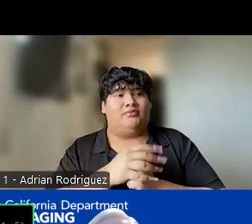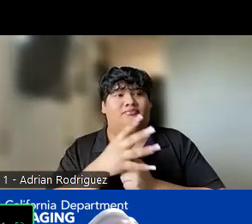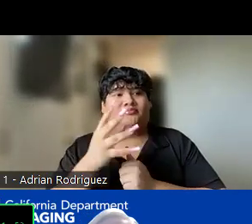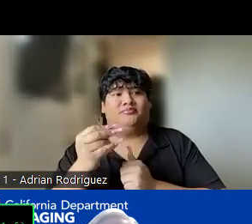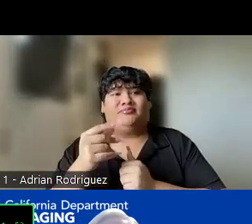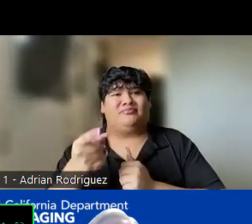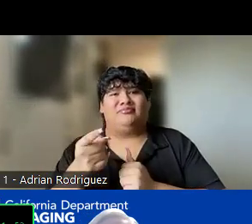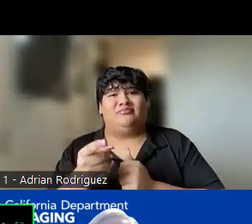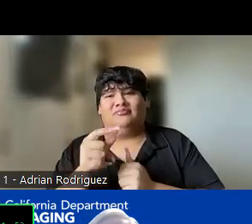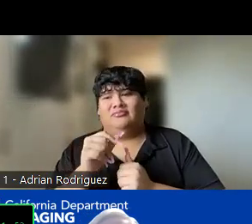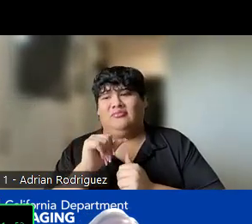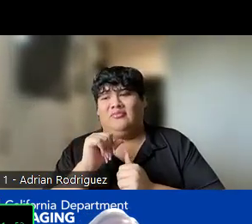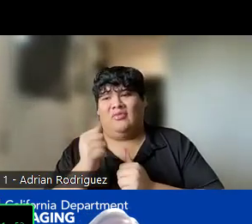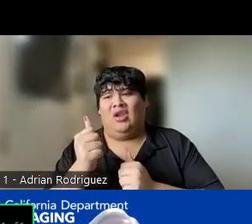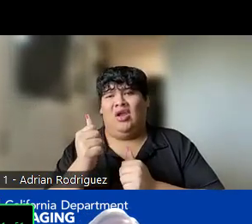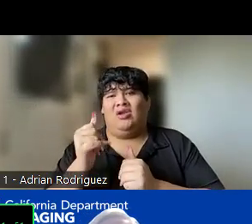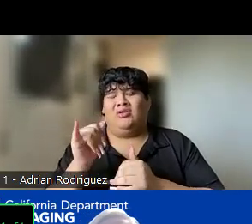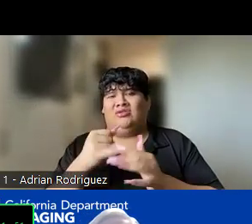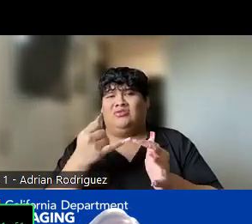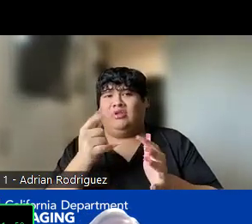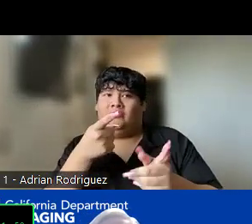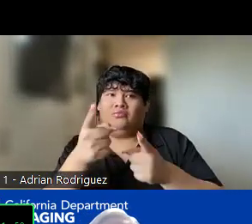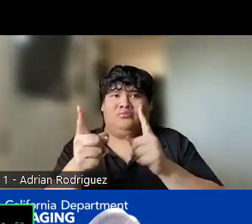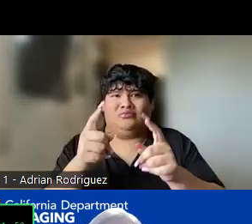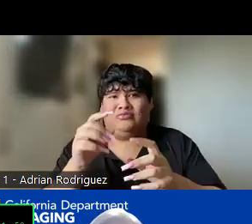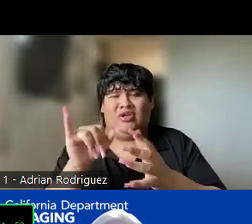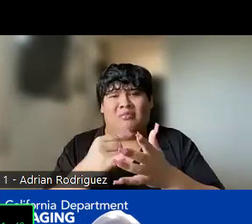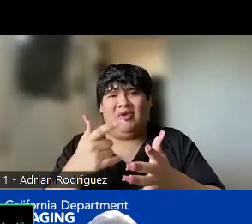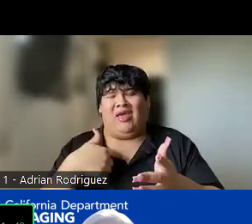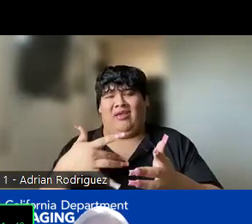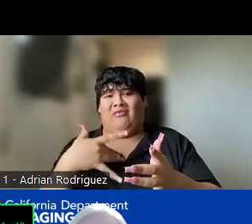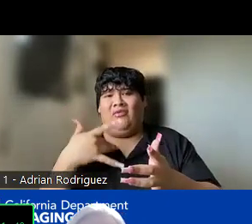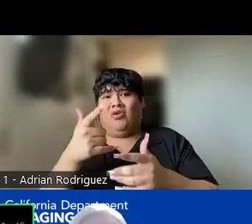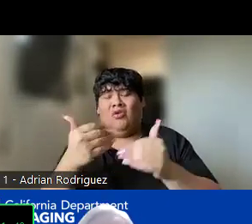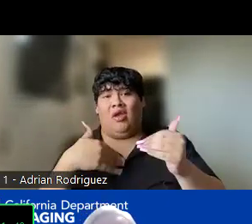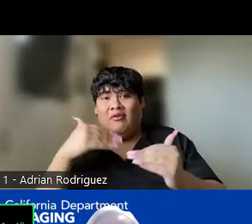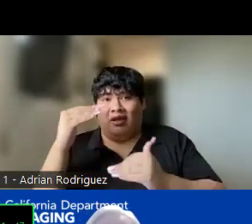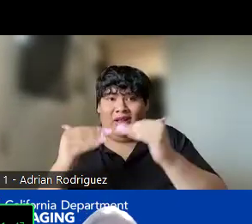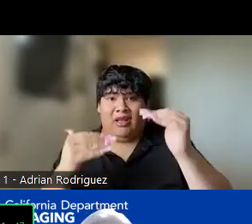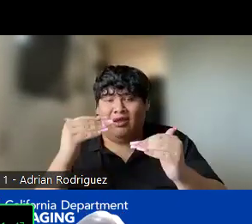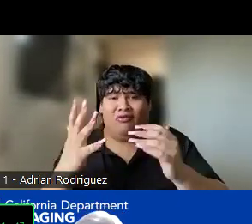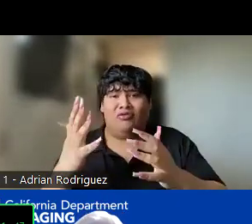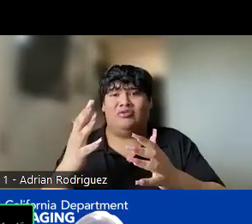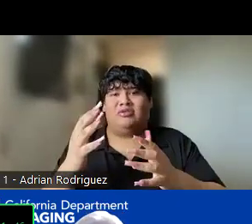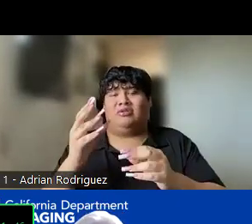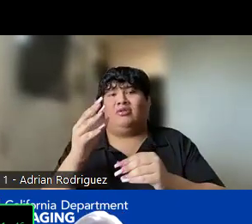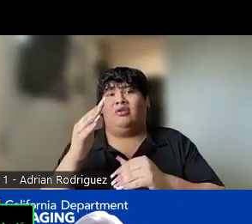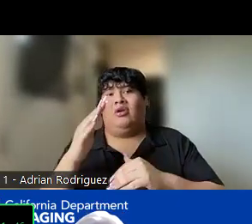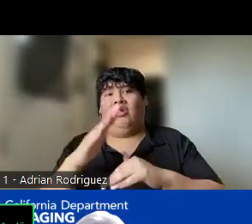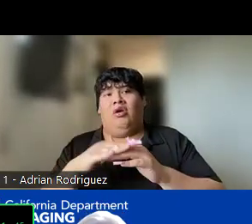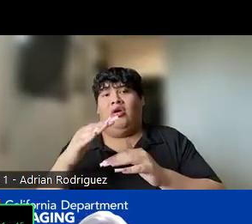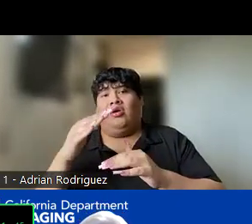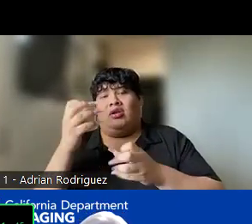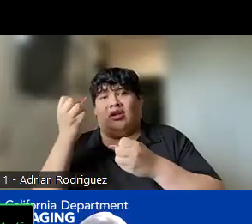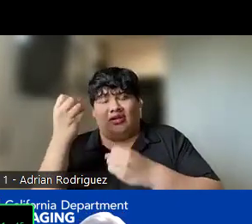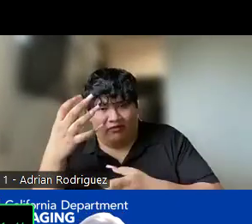this is not a criticism, but I think you have levels of engagement, and sort of the information about